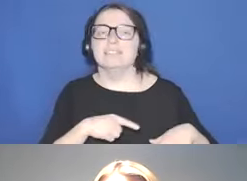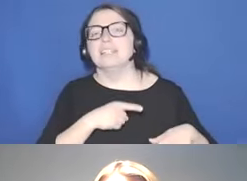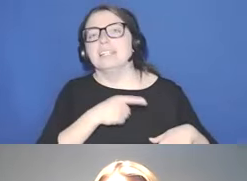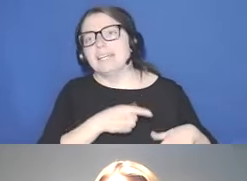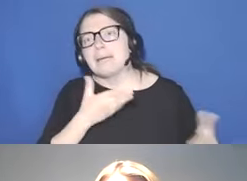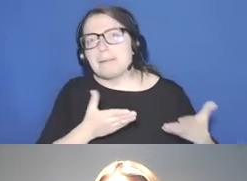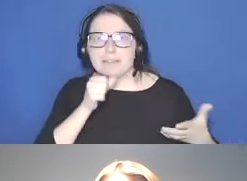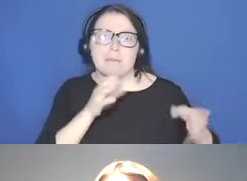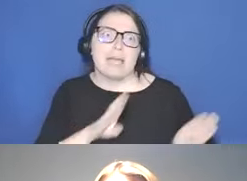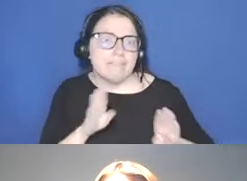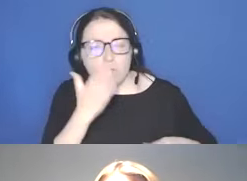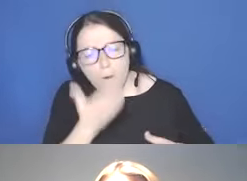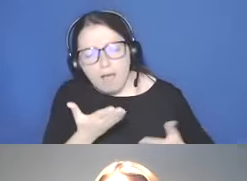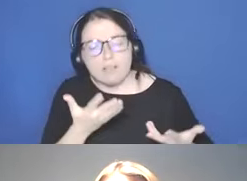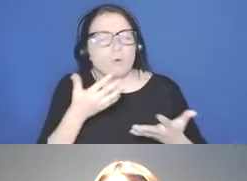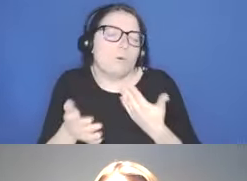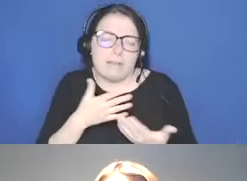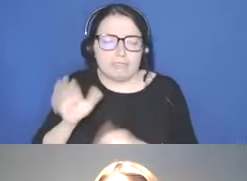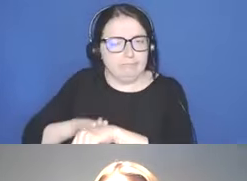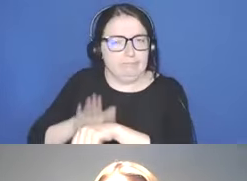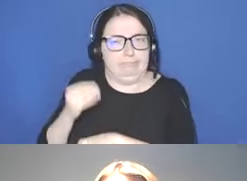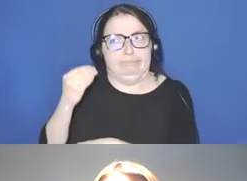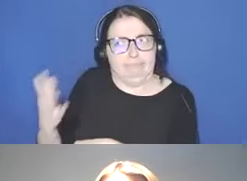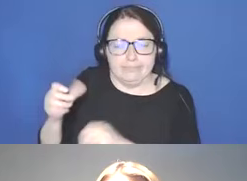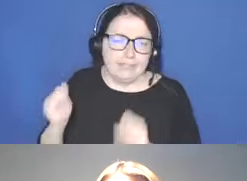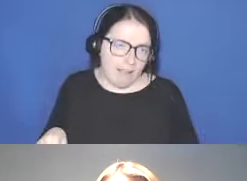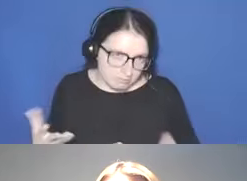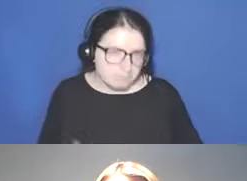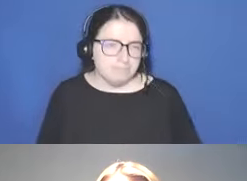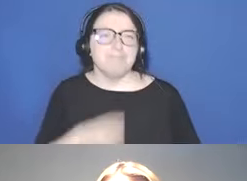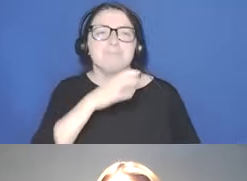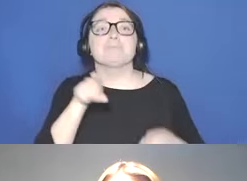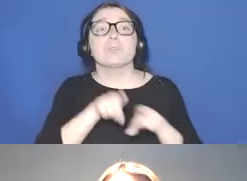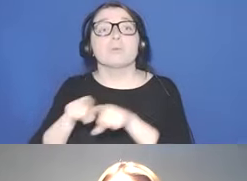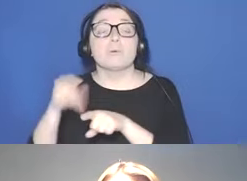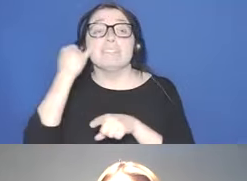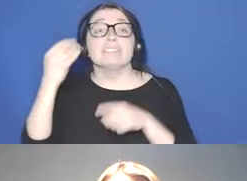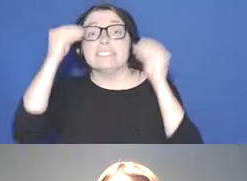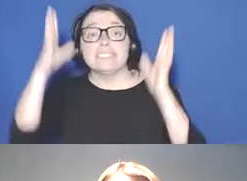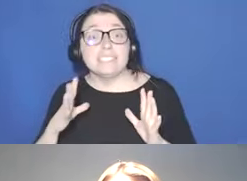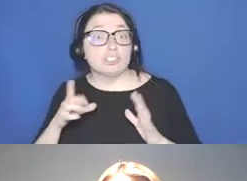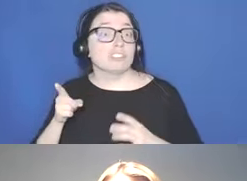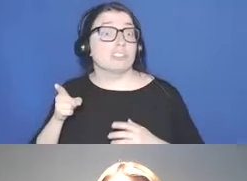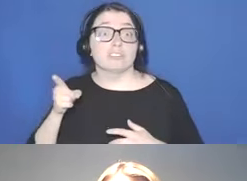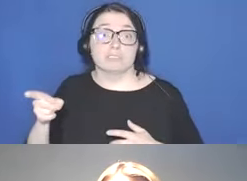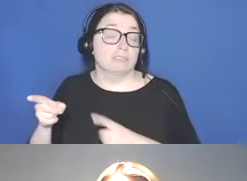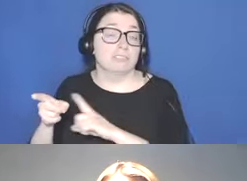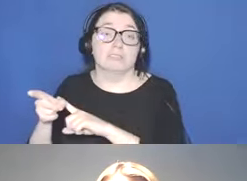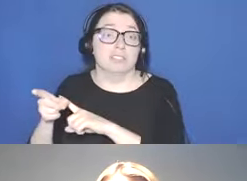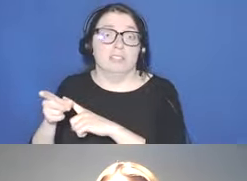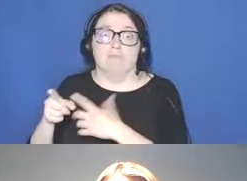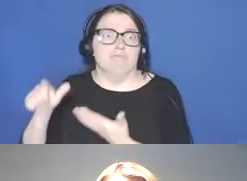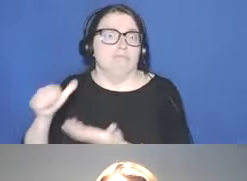not well behaved, and just also being available for their teachers. I mean, I let them know I work